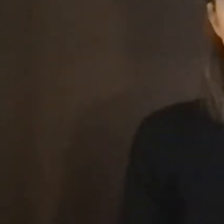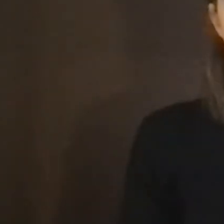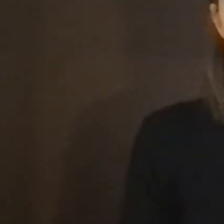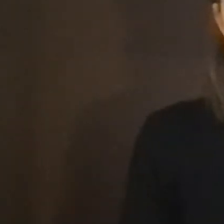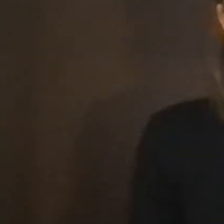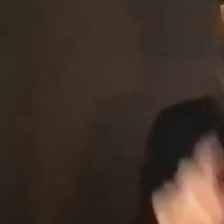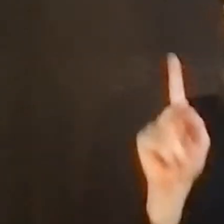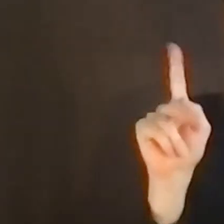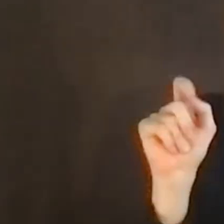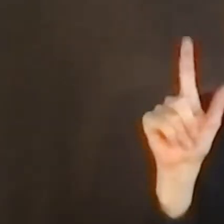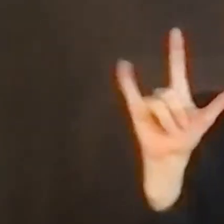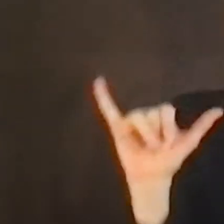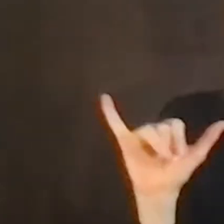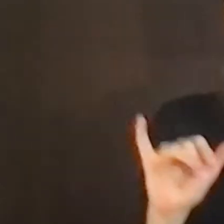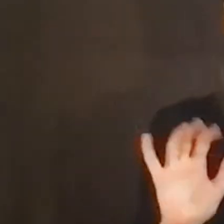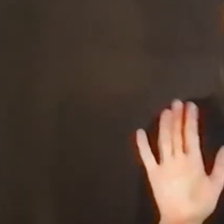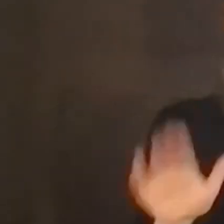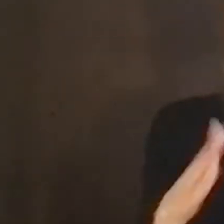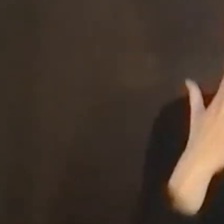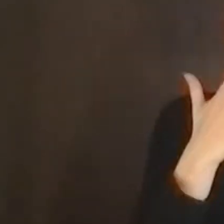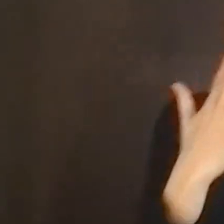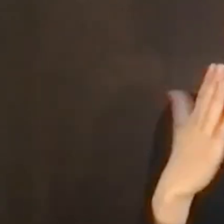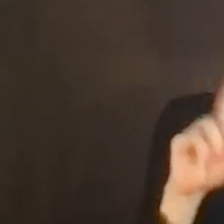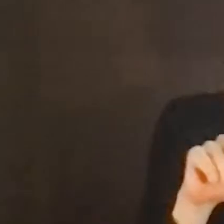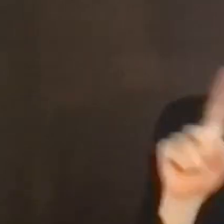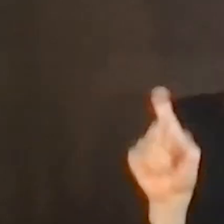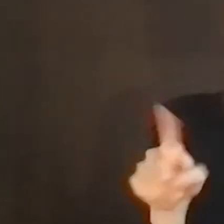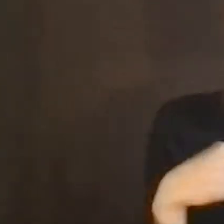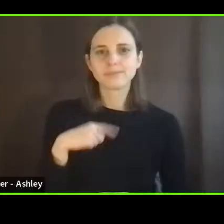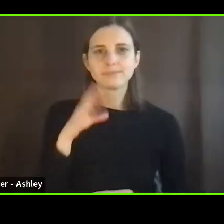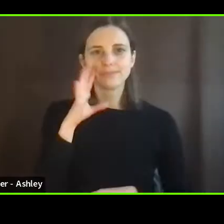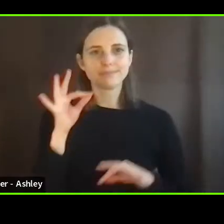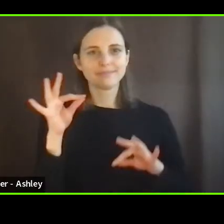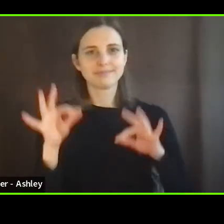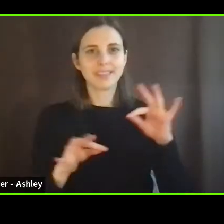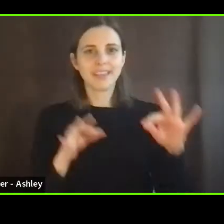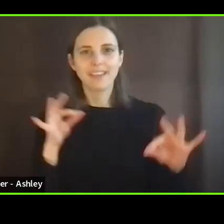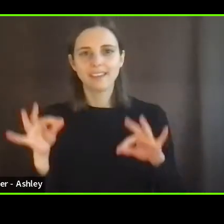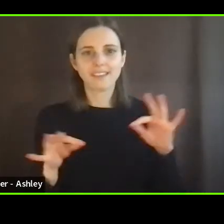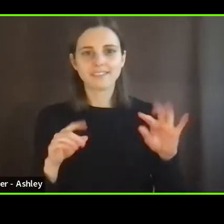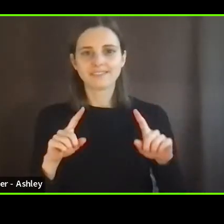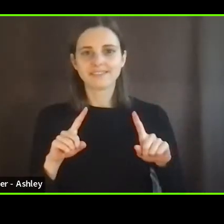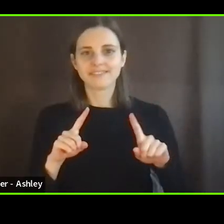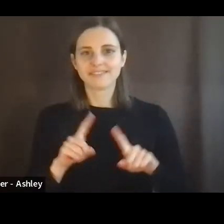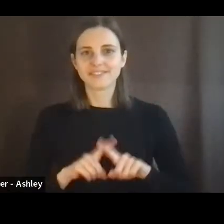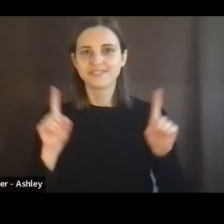That's a great question. And so maybe I'll use slightly different words to explain what I think I'm